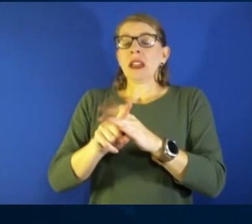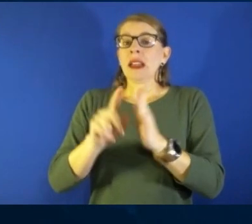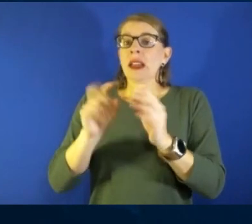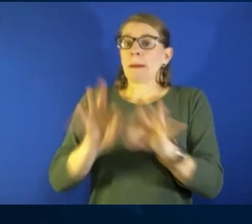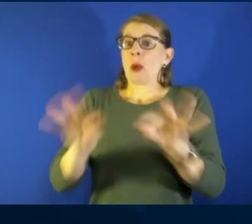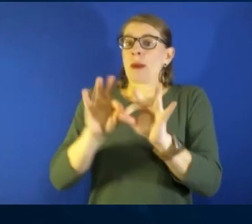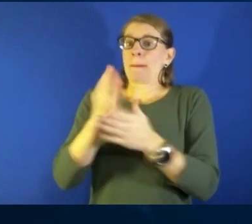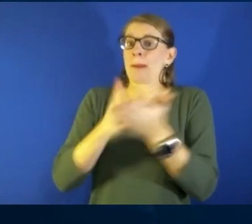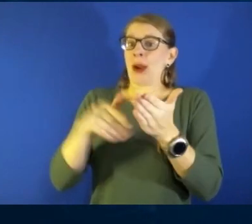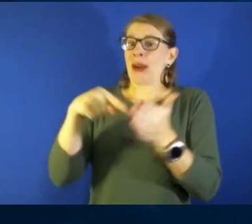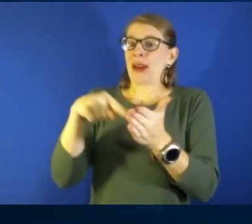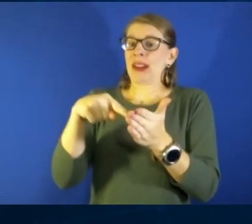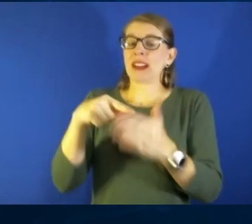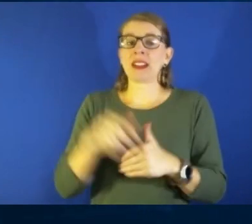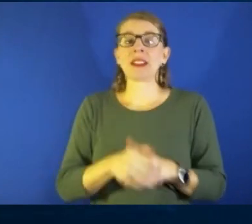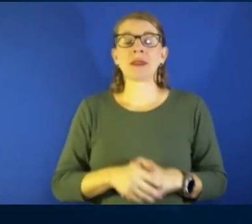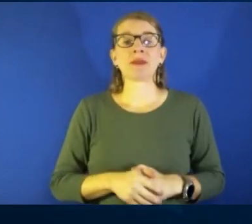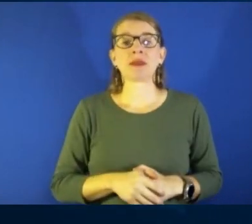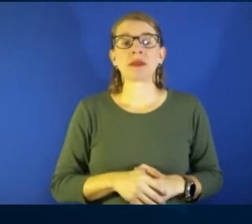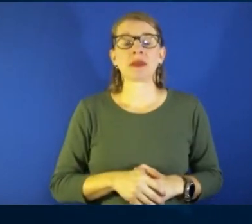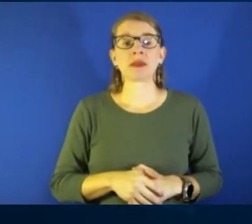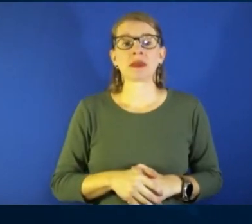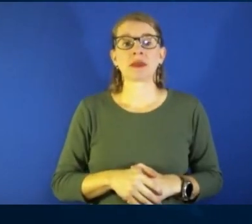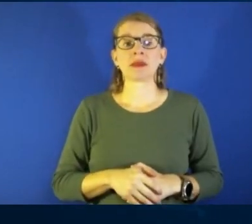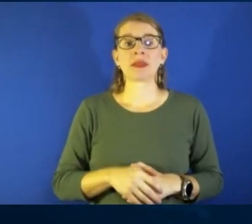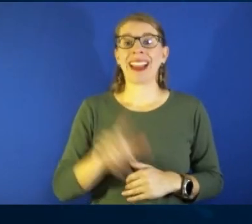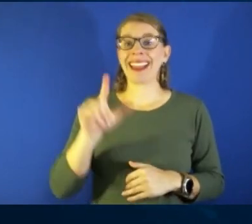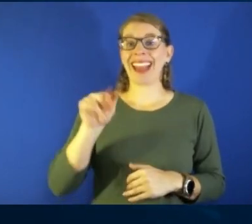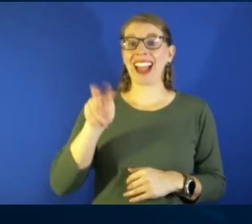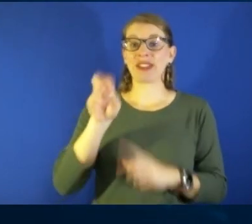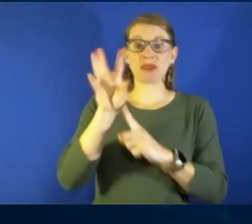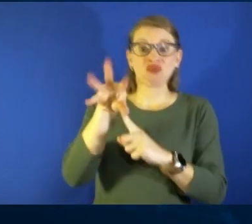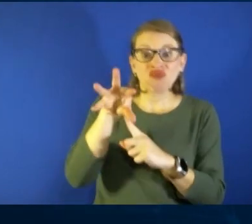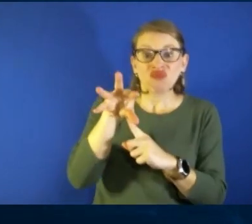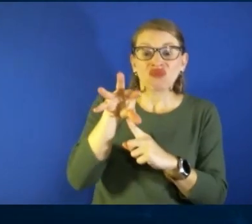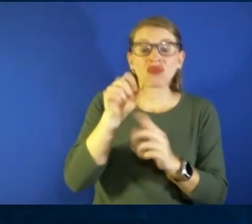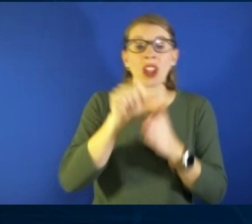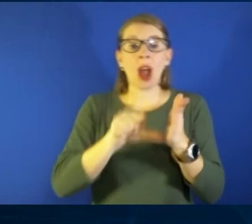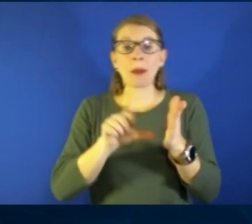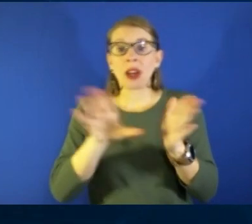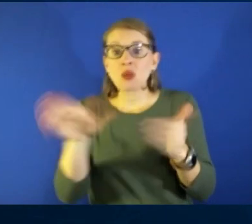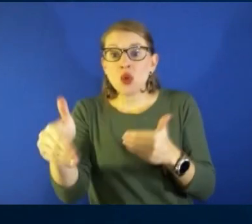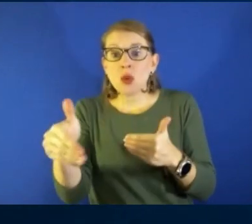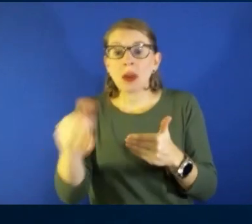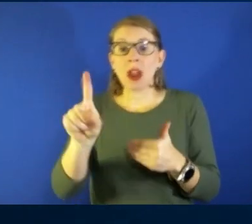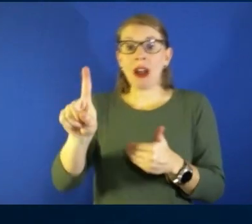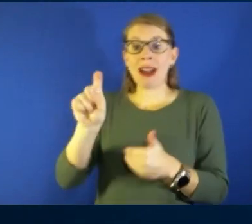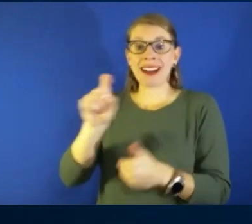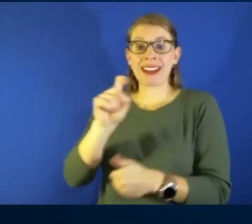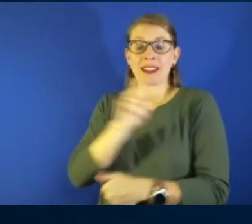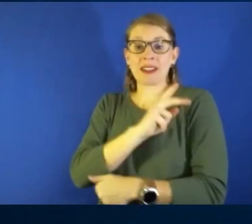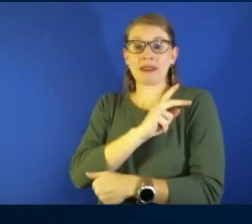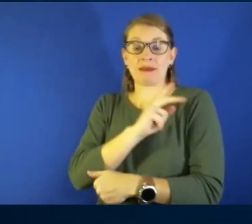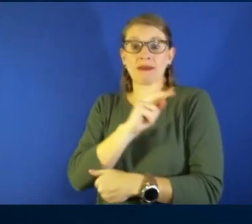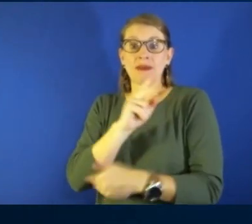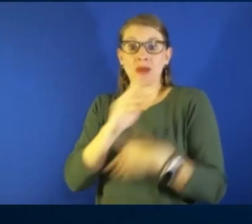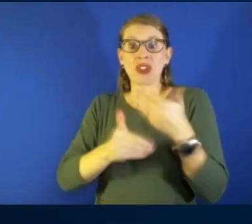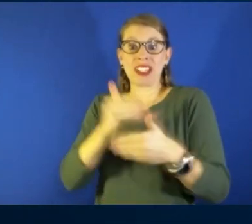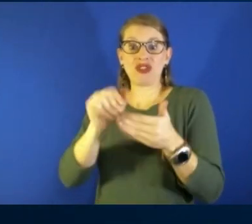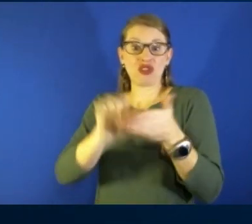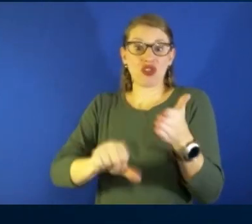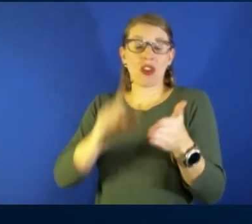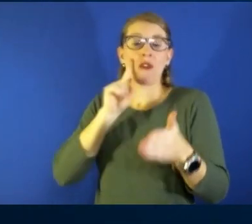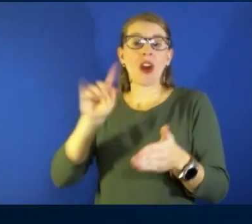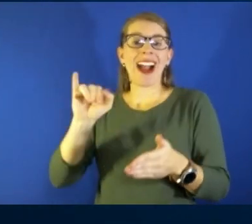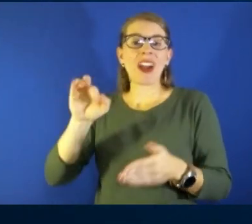live inside one of our operating rooms where they are performing the 100th IORT procedure. We